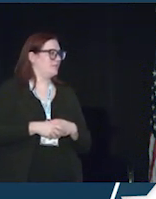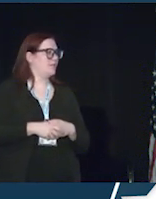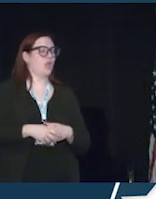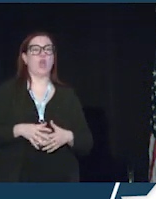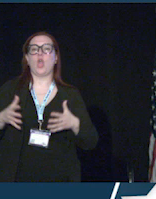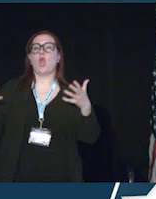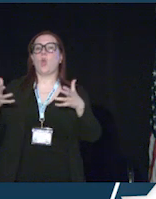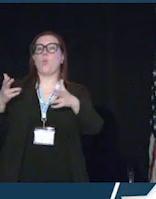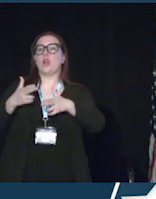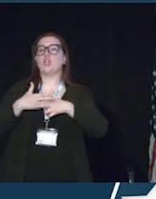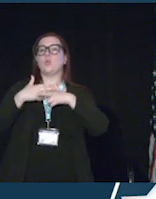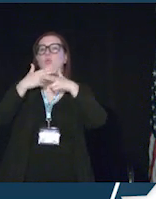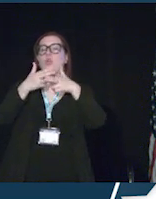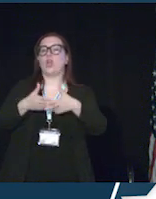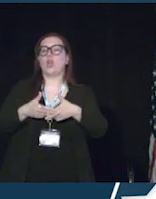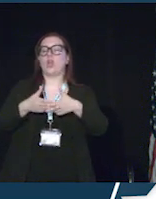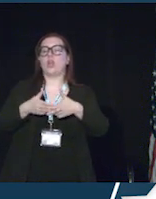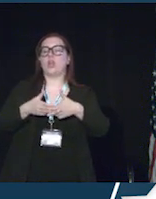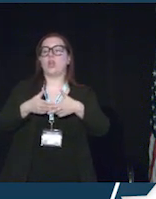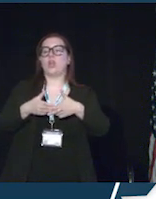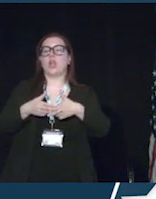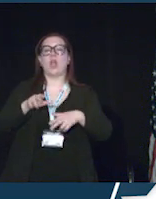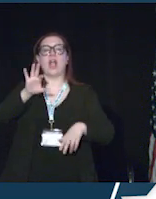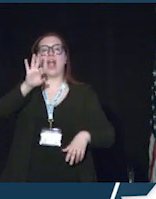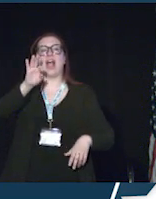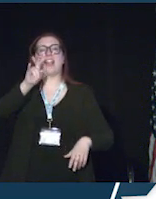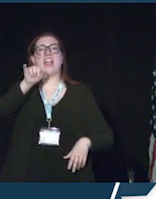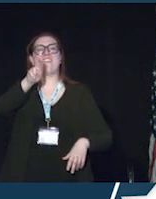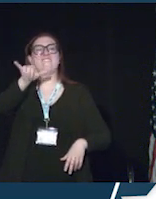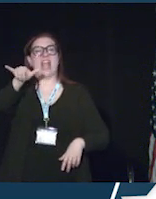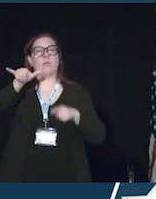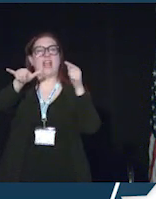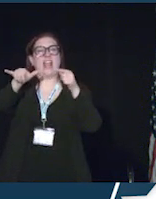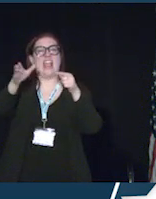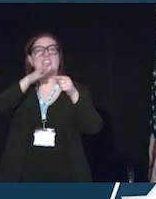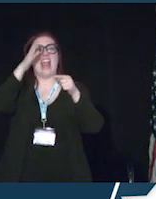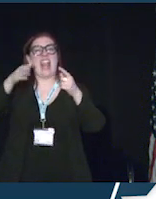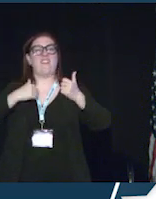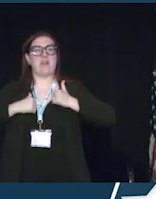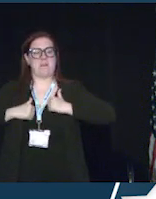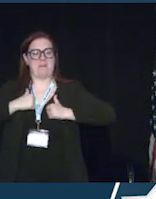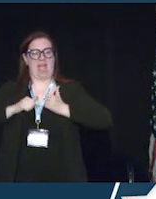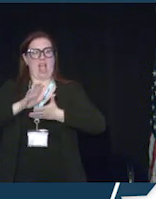What do you call a fairy that never takes a bath?